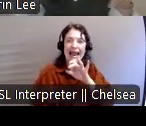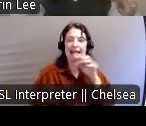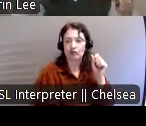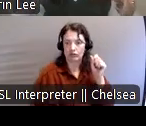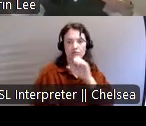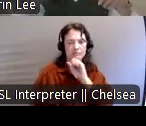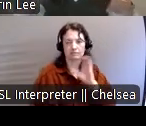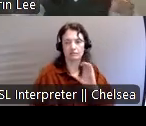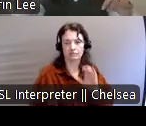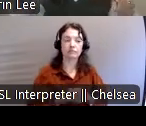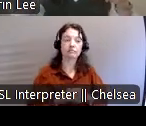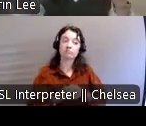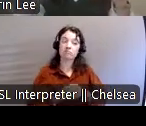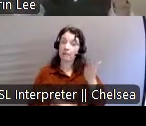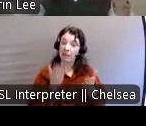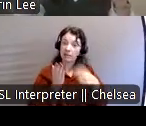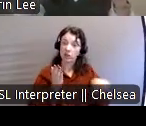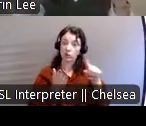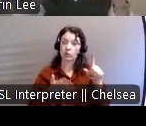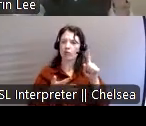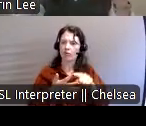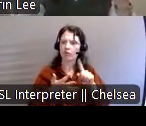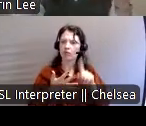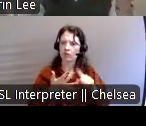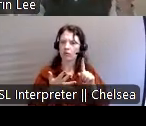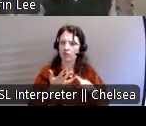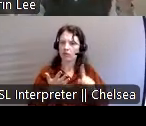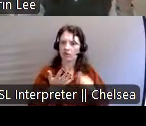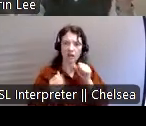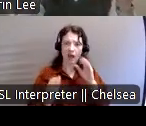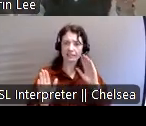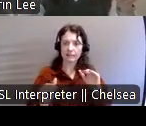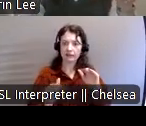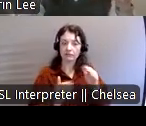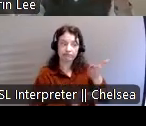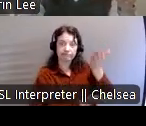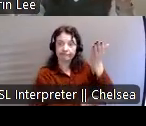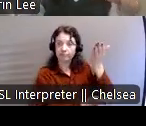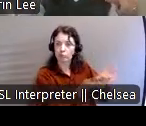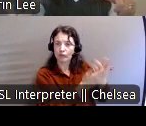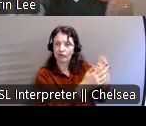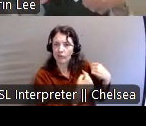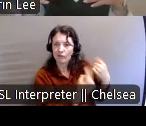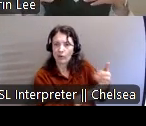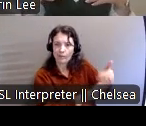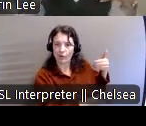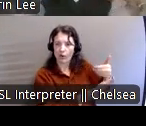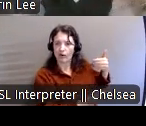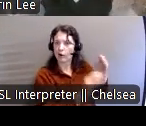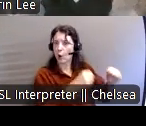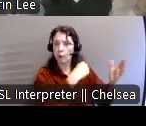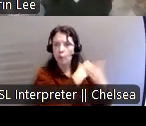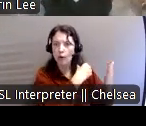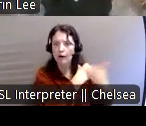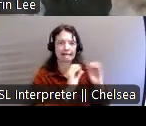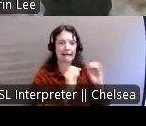common elements that you might be surprised about. No evidence of violence. So nothing shared with family or friends about